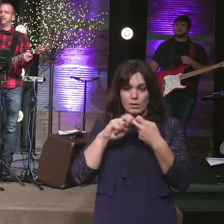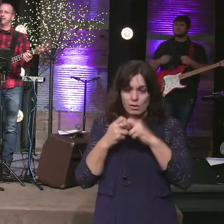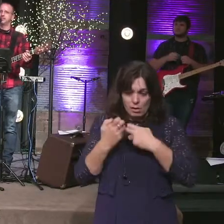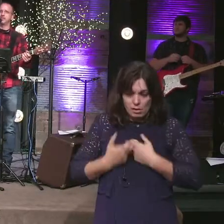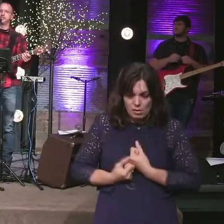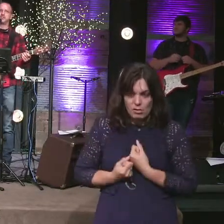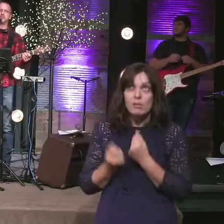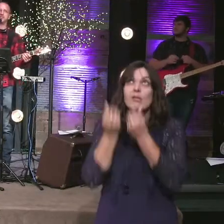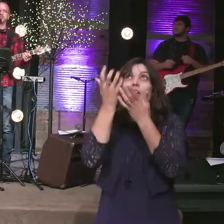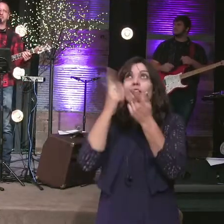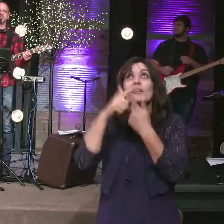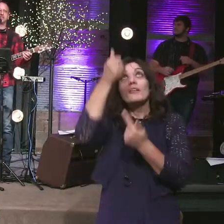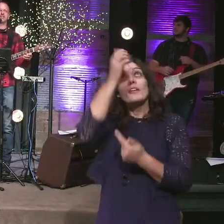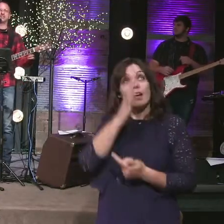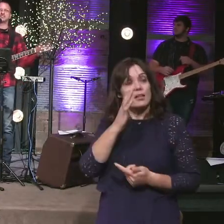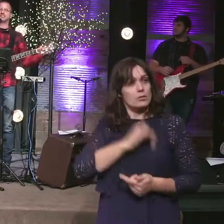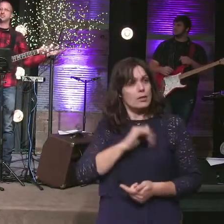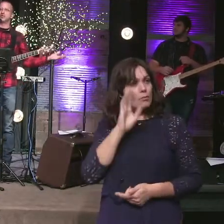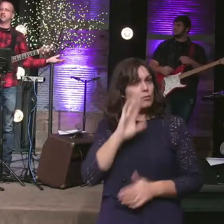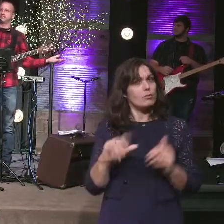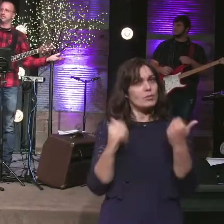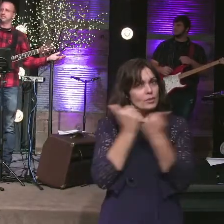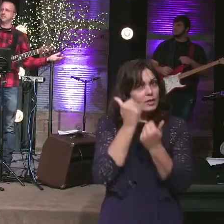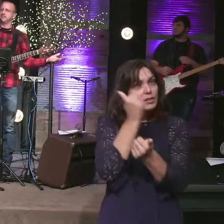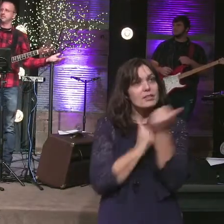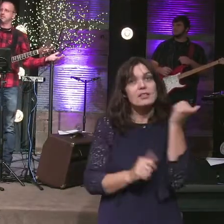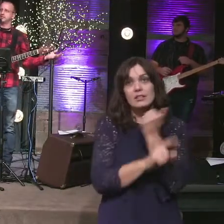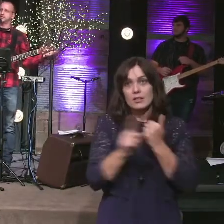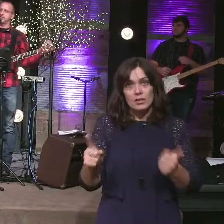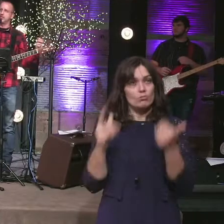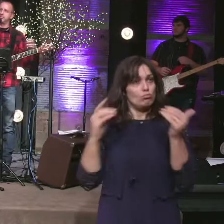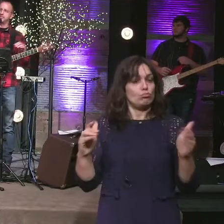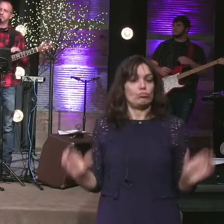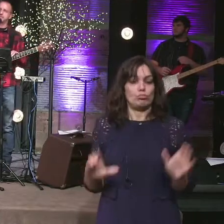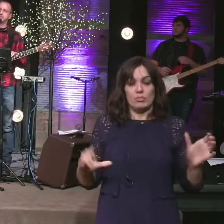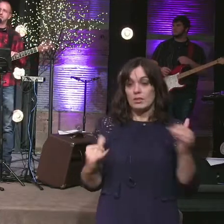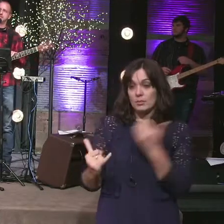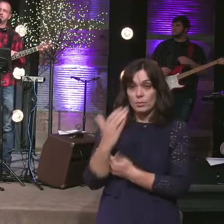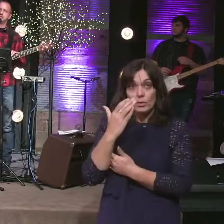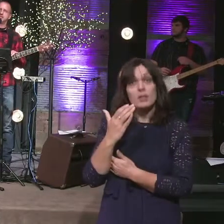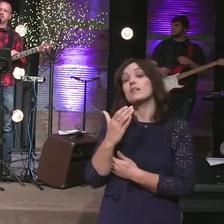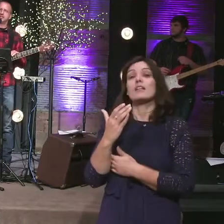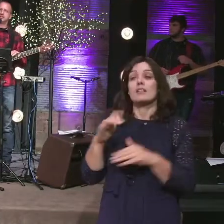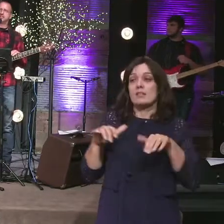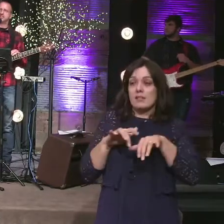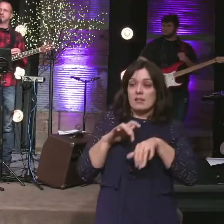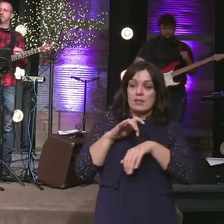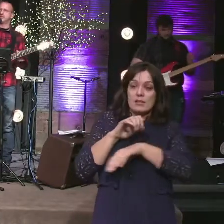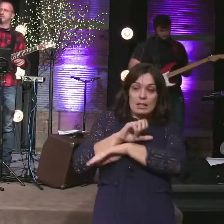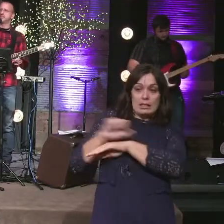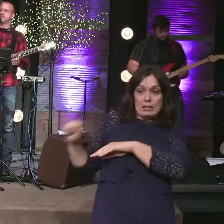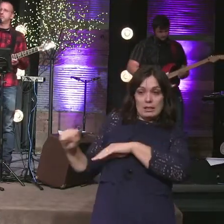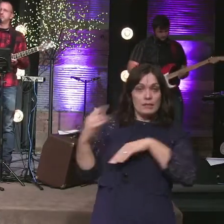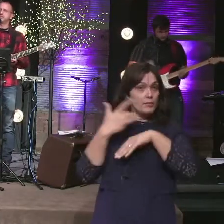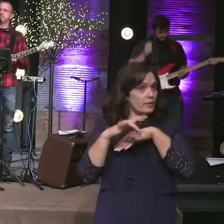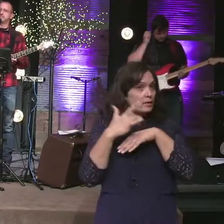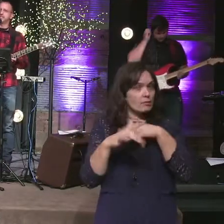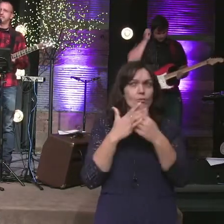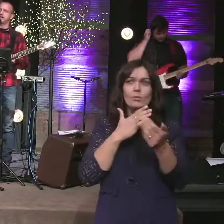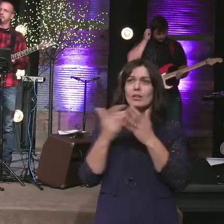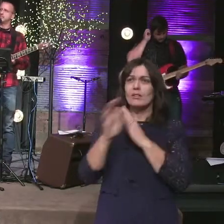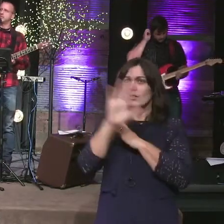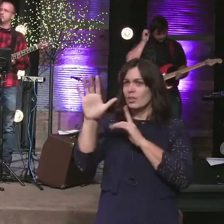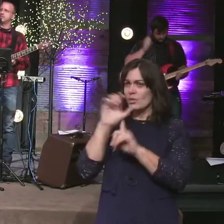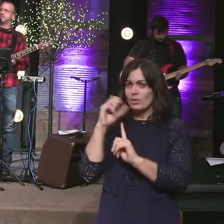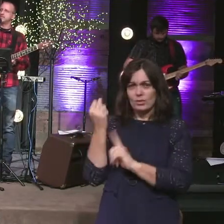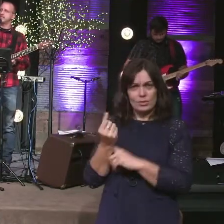I'm going to challenge us this morning to do the same thing. The altars are open. Just whatever it is you're going through, just lay it down this